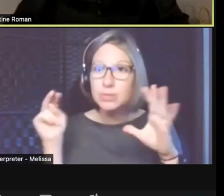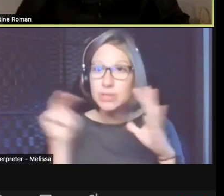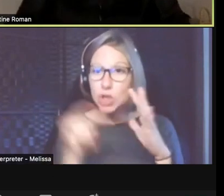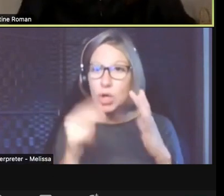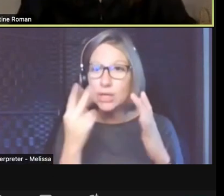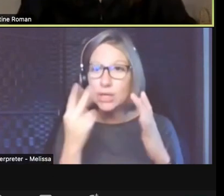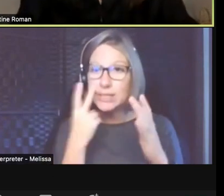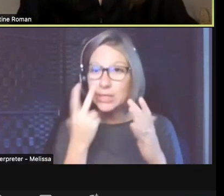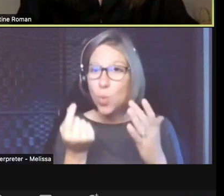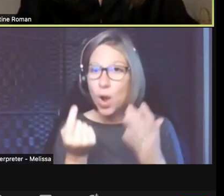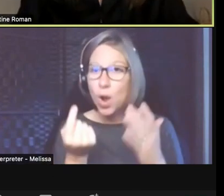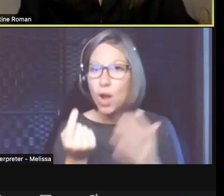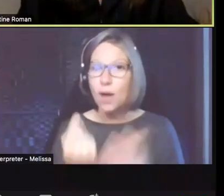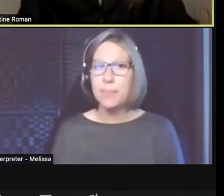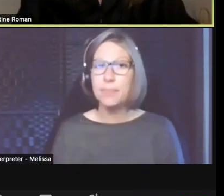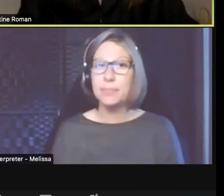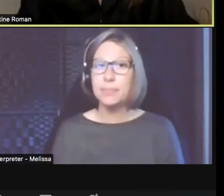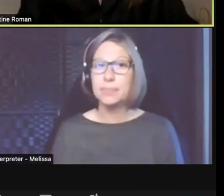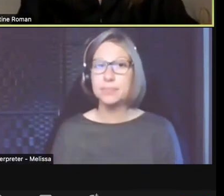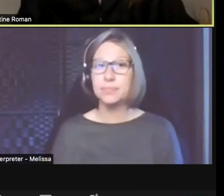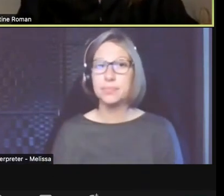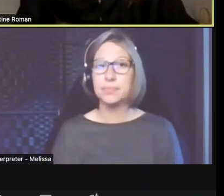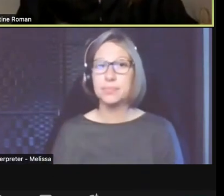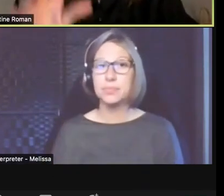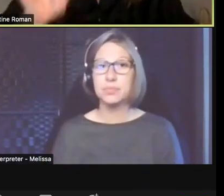is.